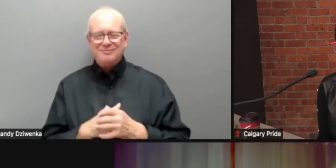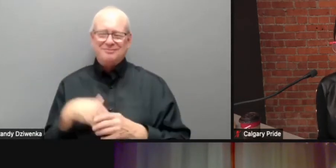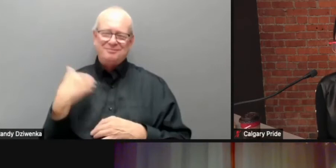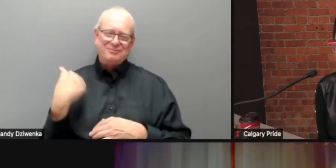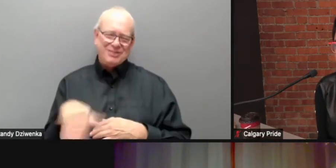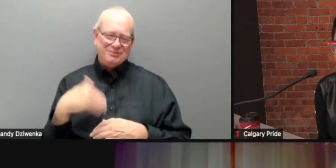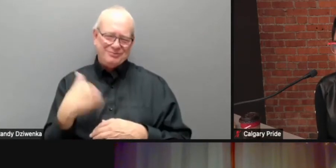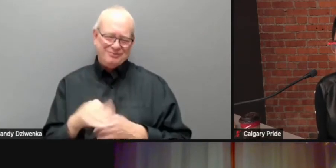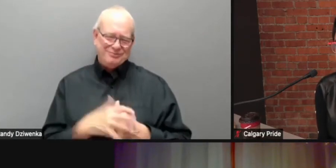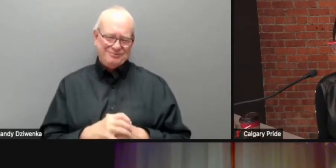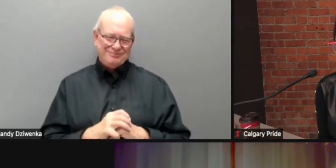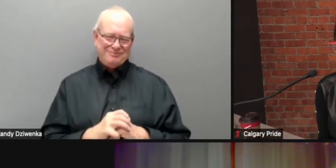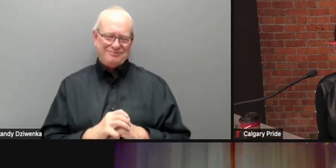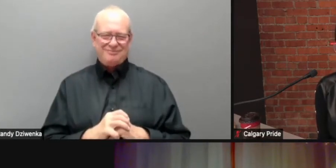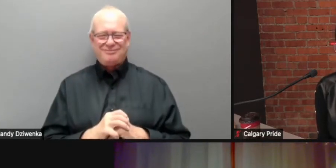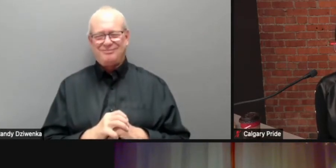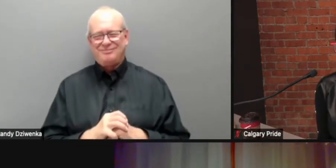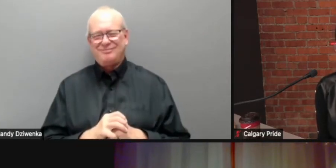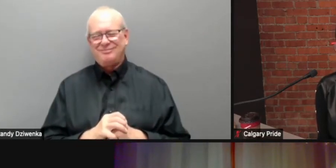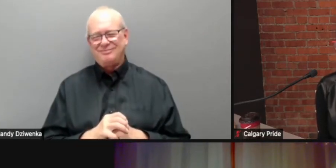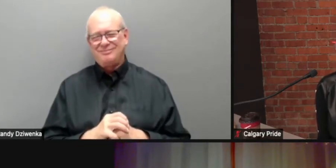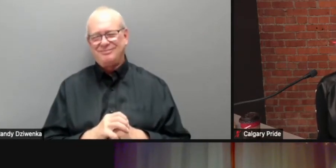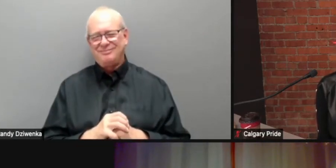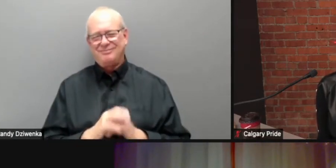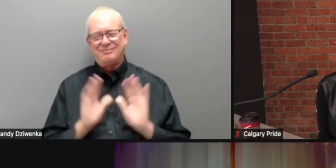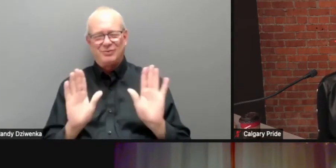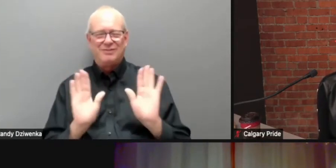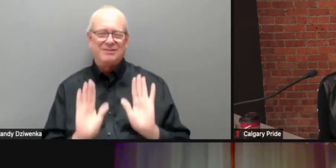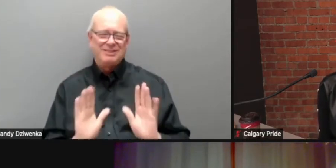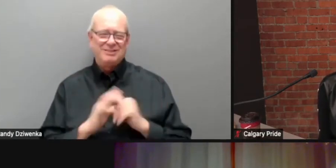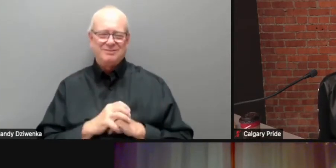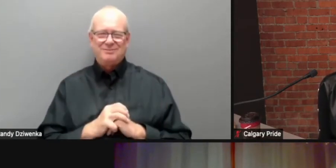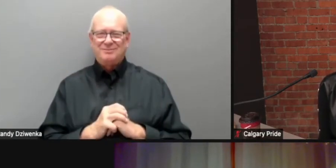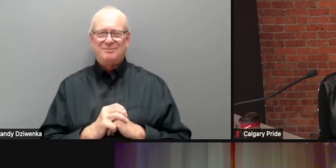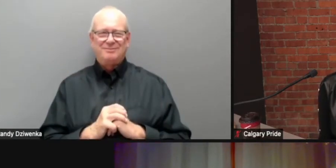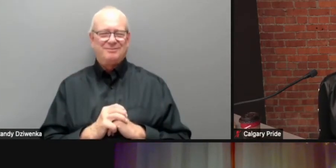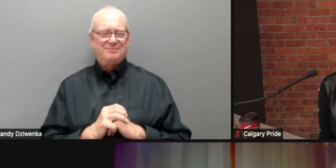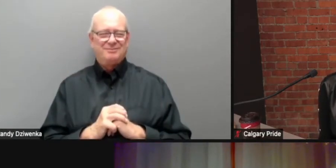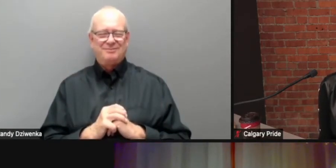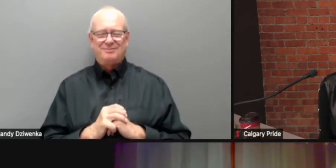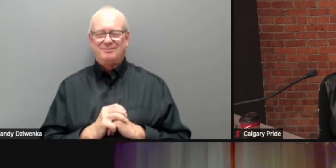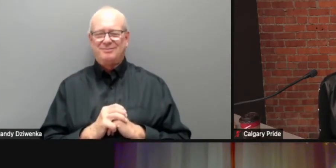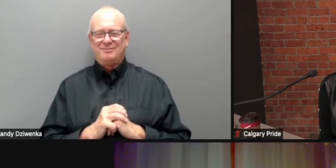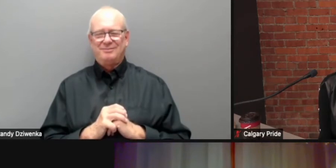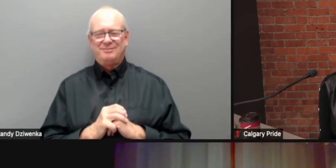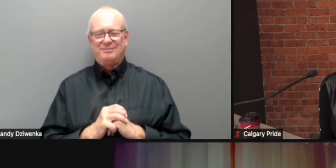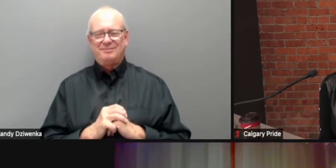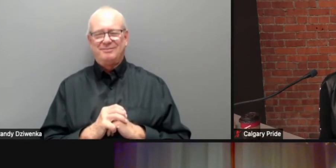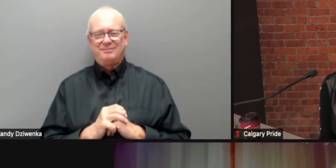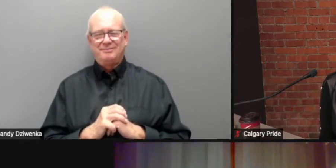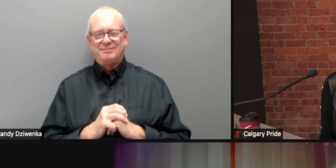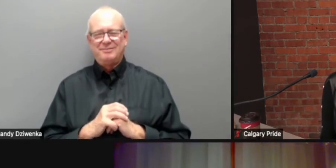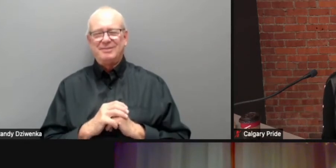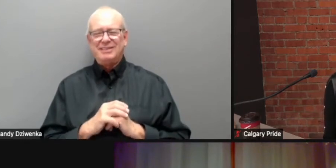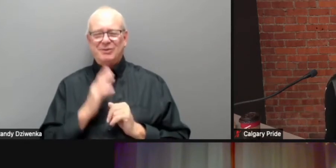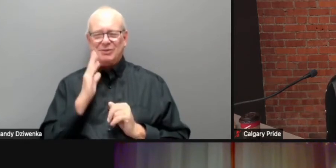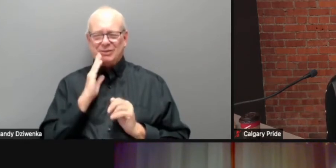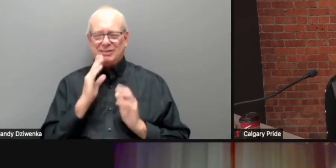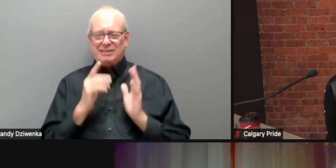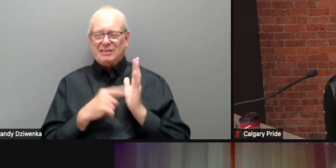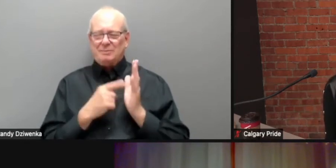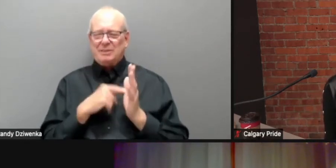I want to take us back to, let's be real, sometimes it can be hard to find resources